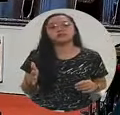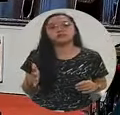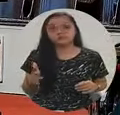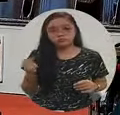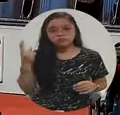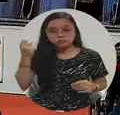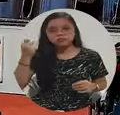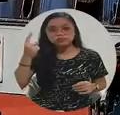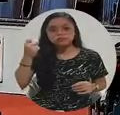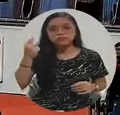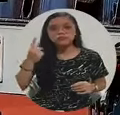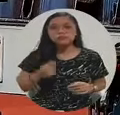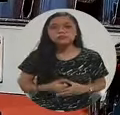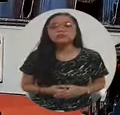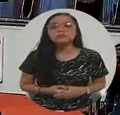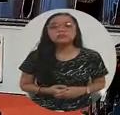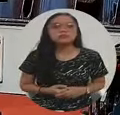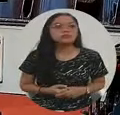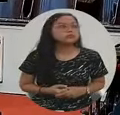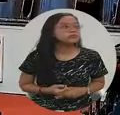God.